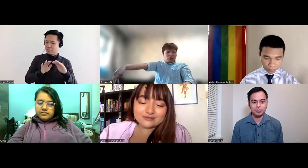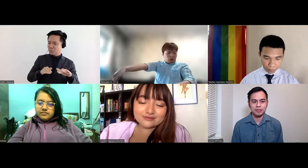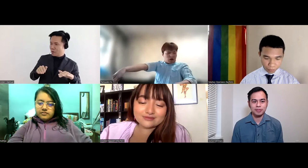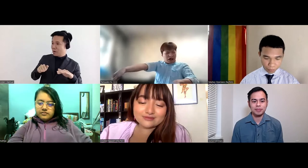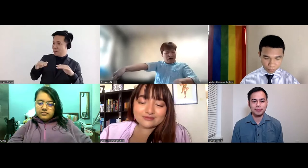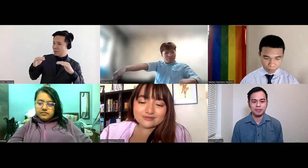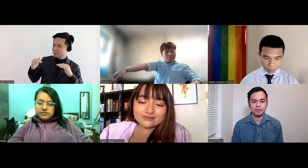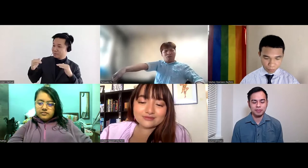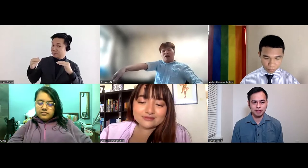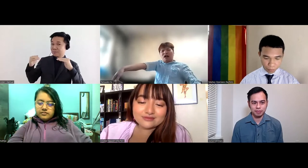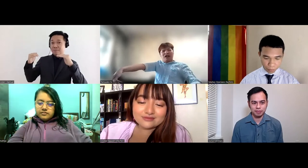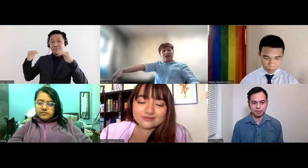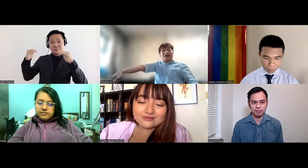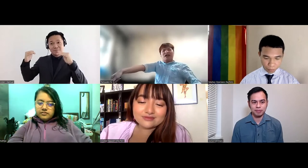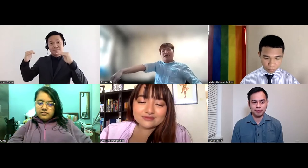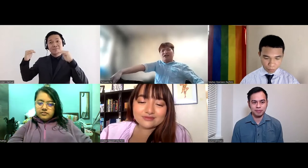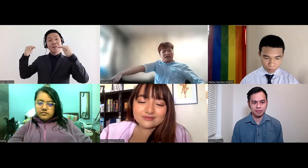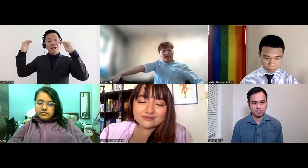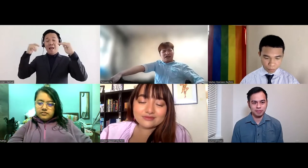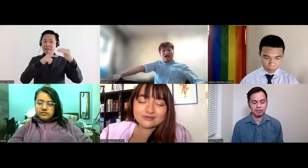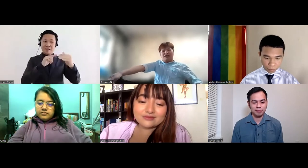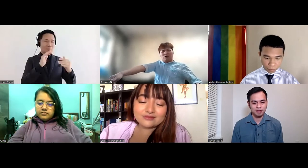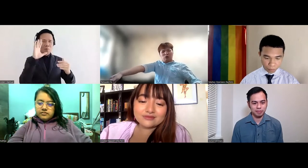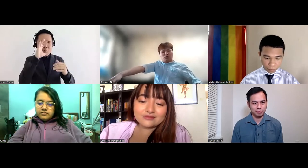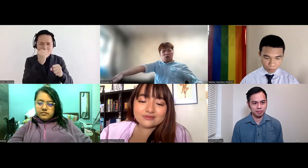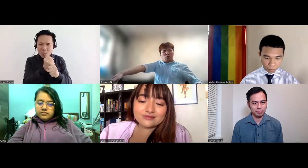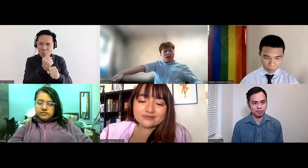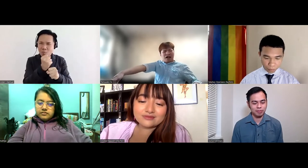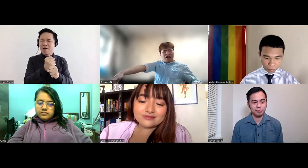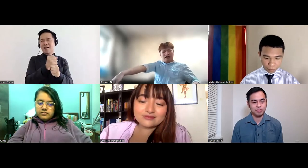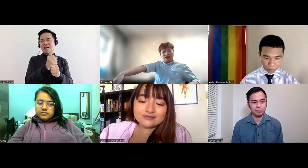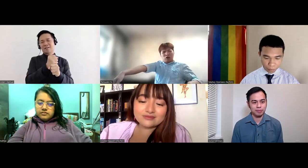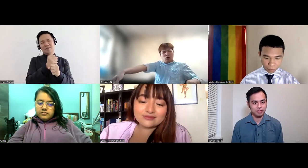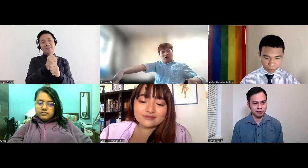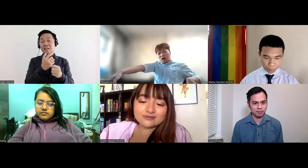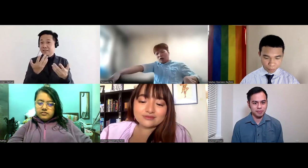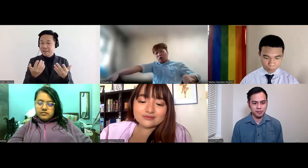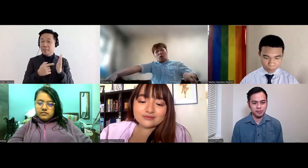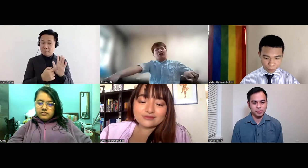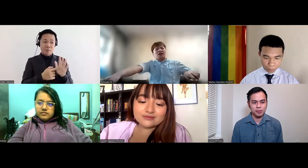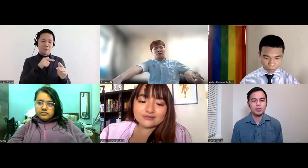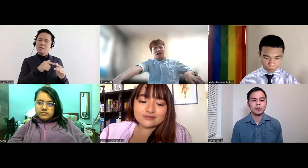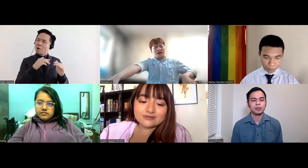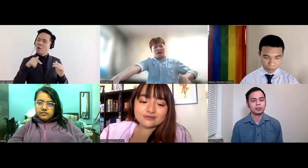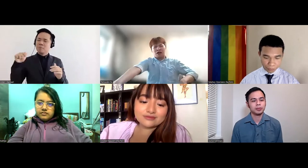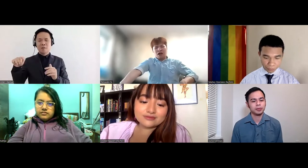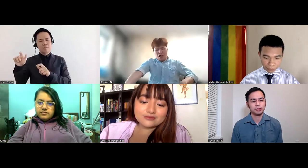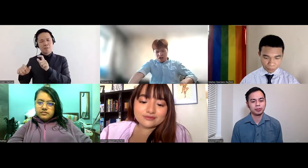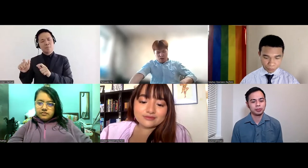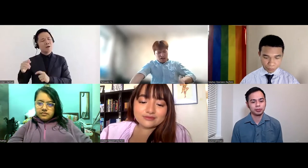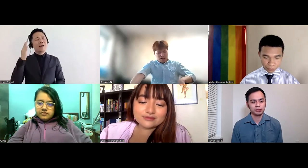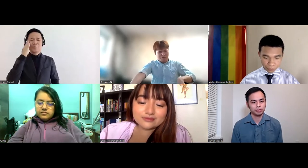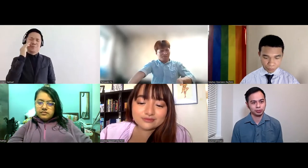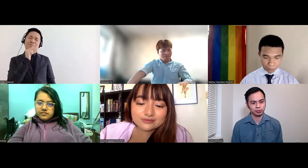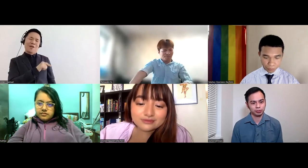from school, go into the society to go to get a job, they will be well received. I'm sure